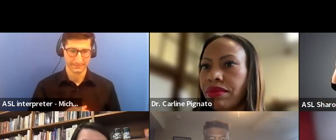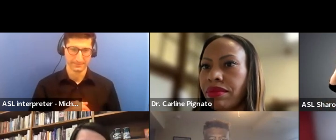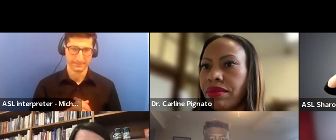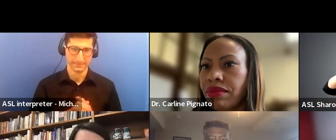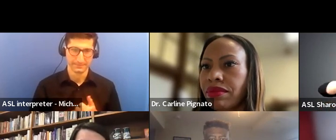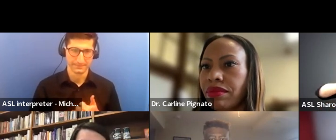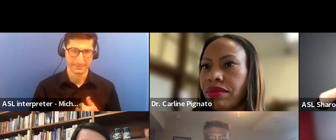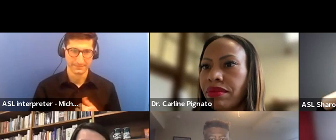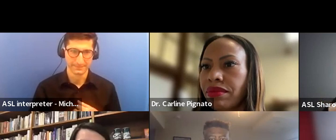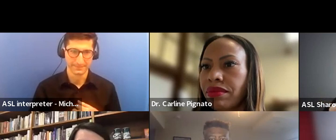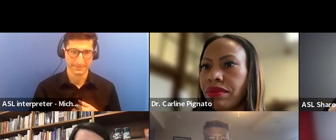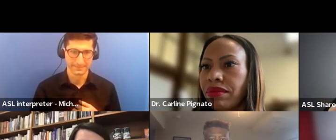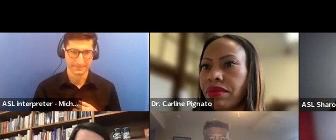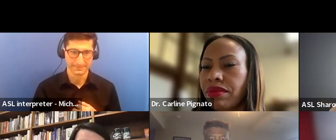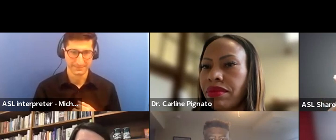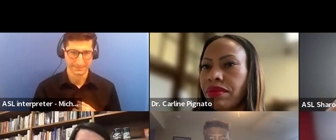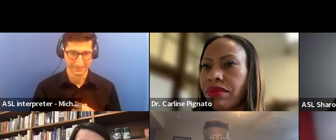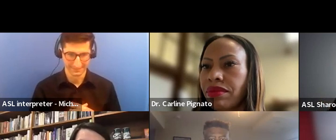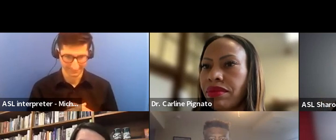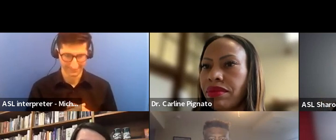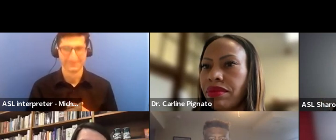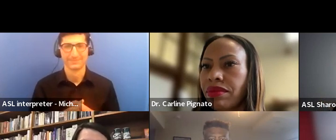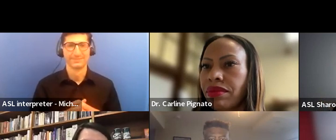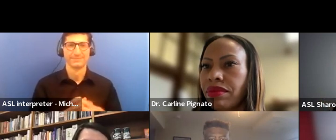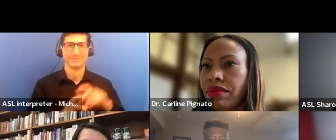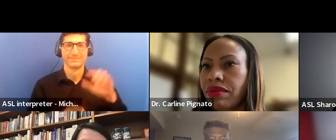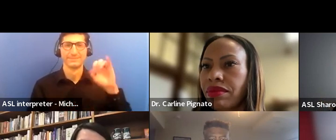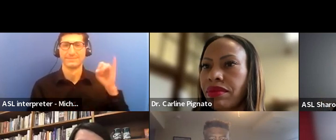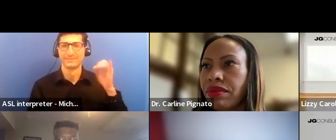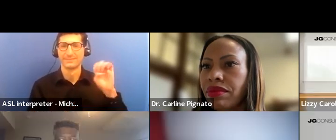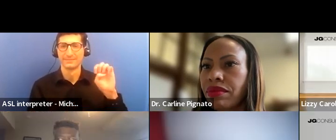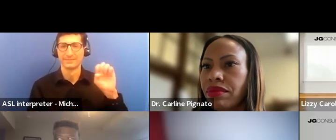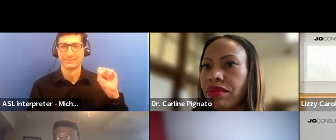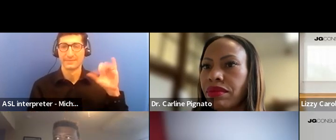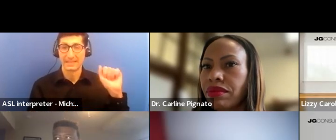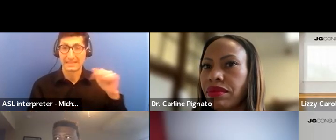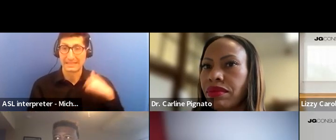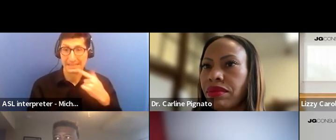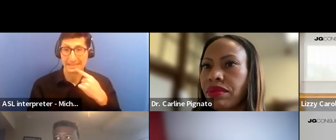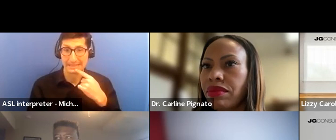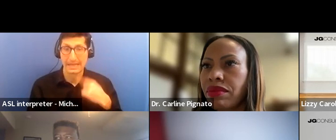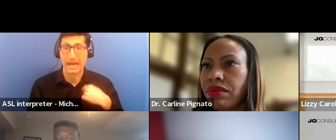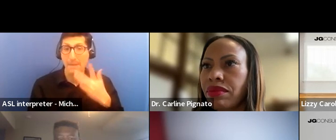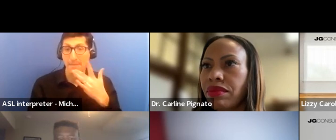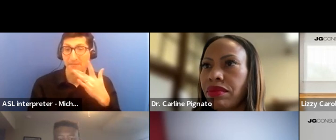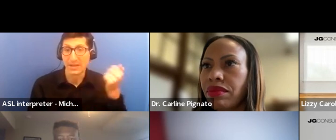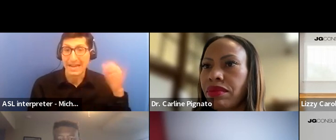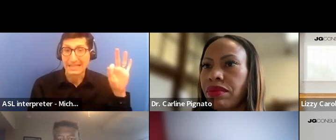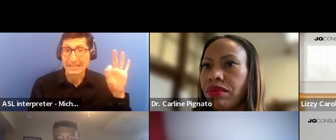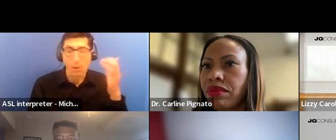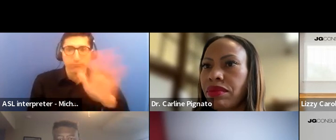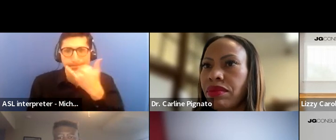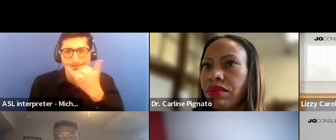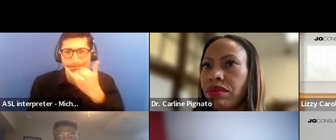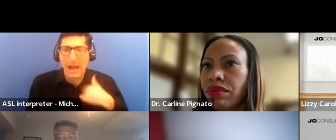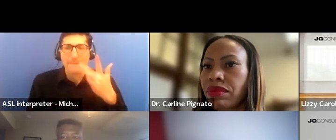my hand down. Okay, so that's the date we're looking at. Yeah, so the 19th works much better for me too. Okay. All right. So, I'm sorry, the 20th, not the